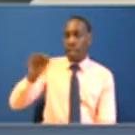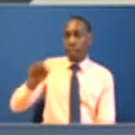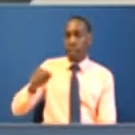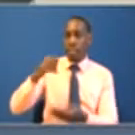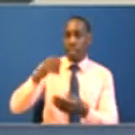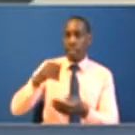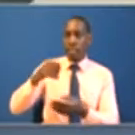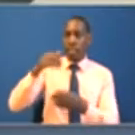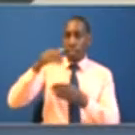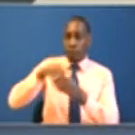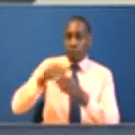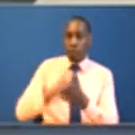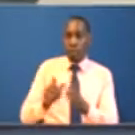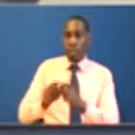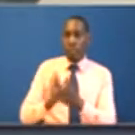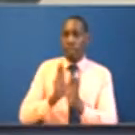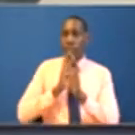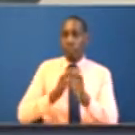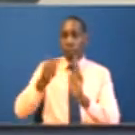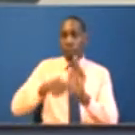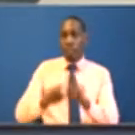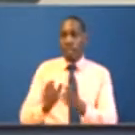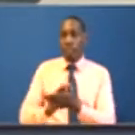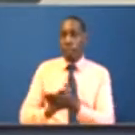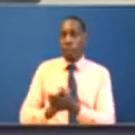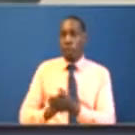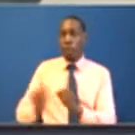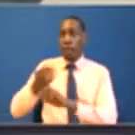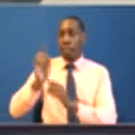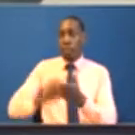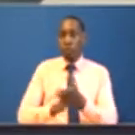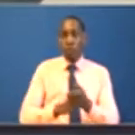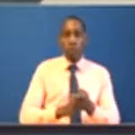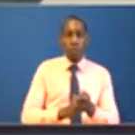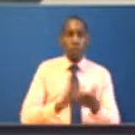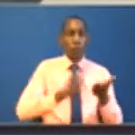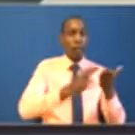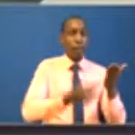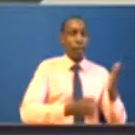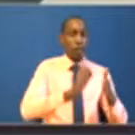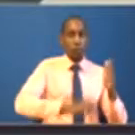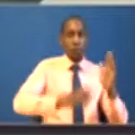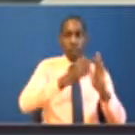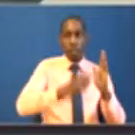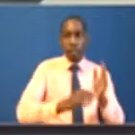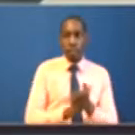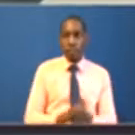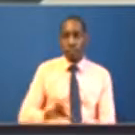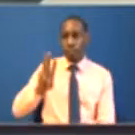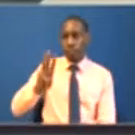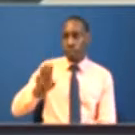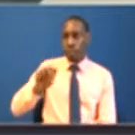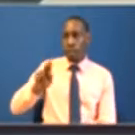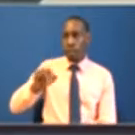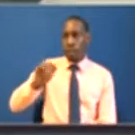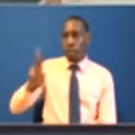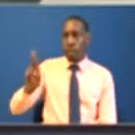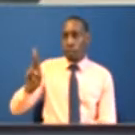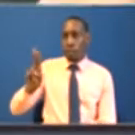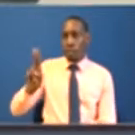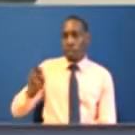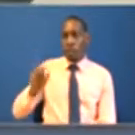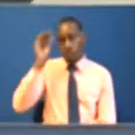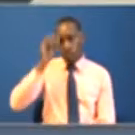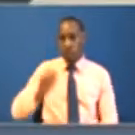its record what you what worked in your view what didn't work as well majora already made her her feelings quite clear so i'll come back to you